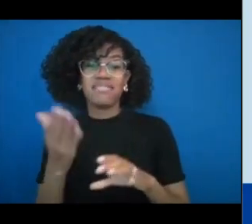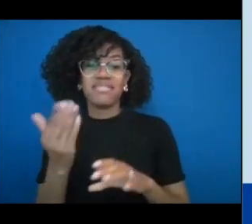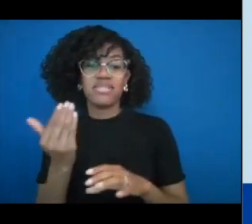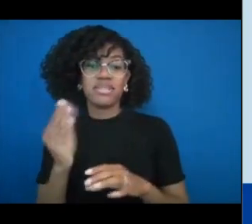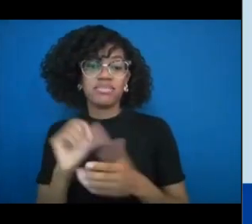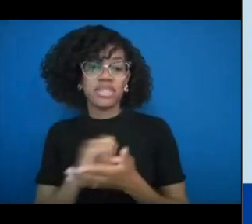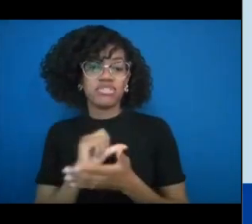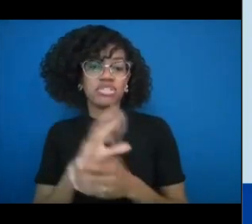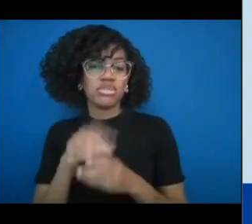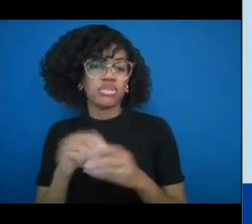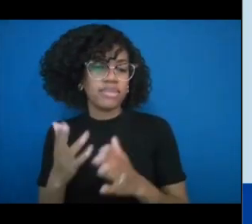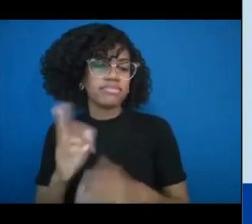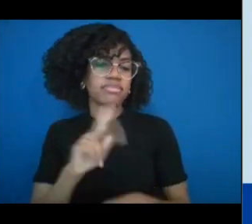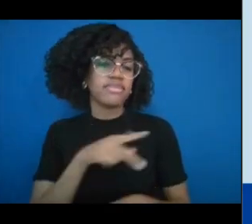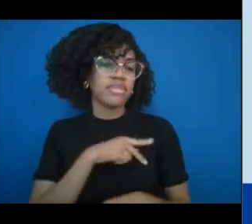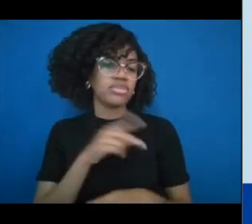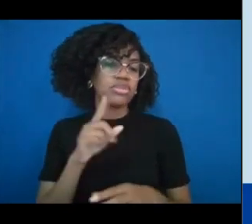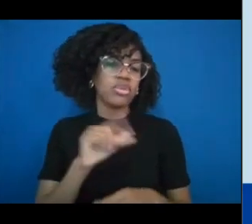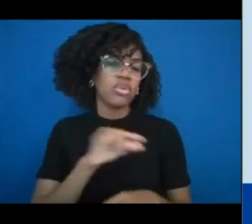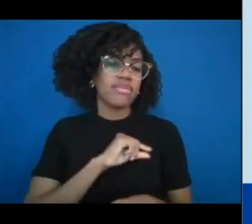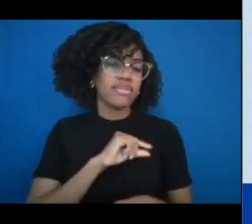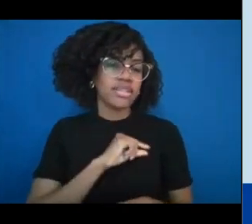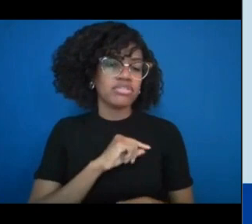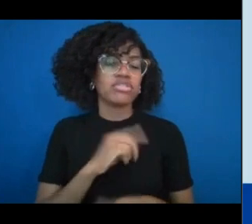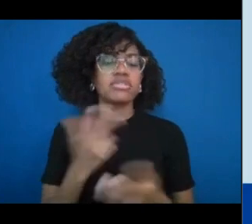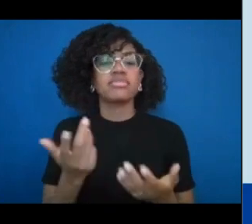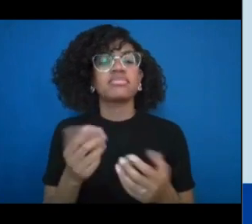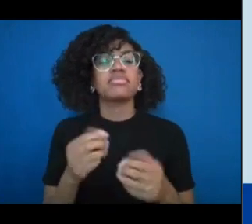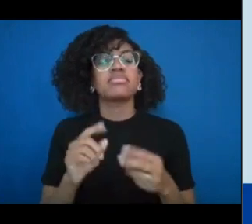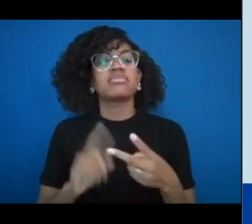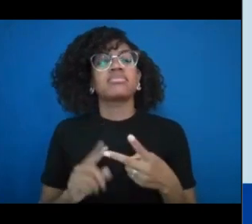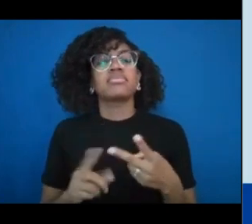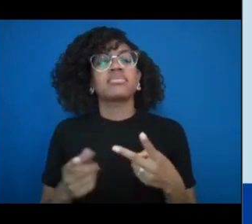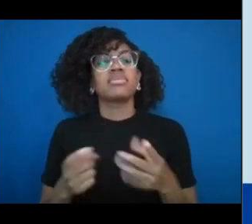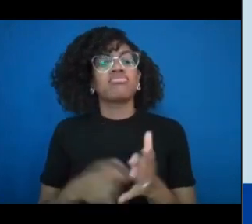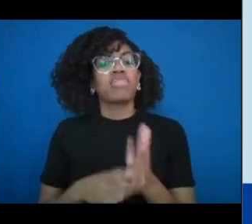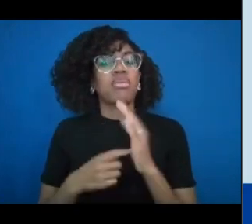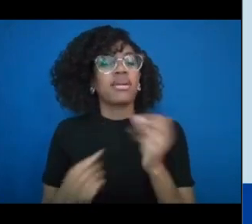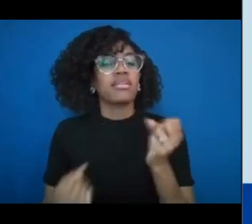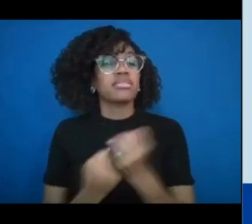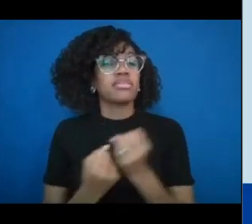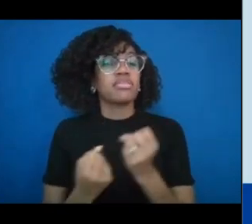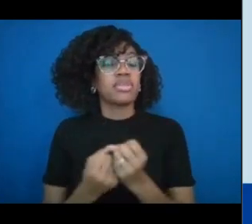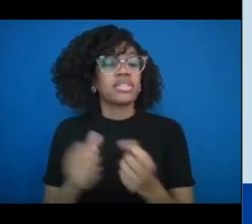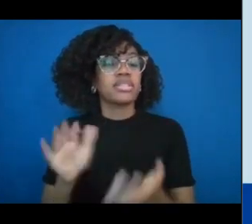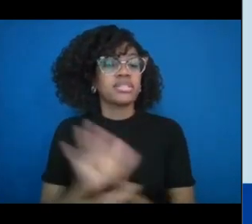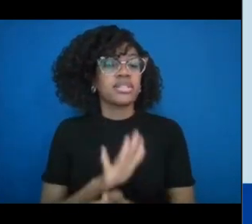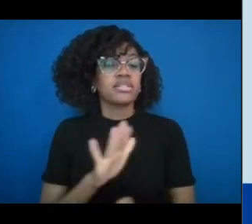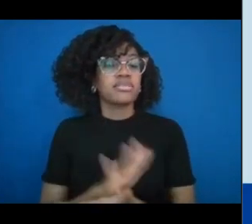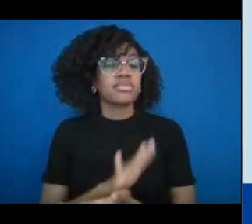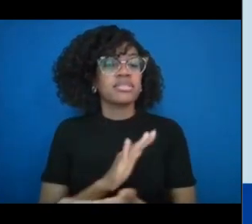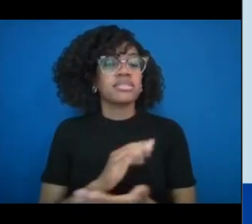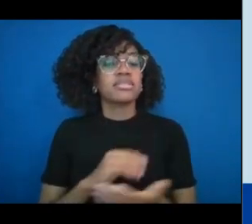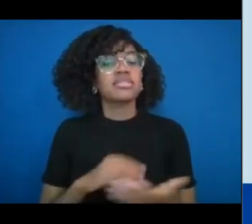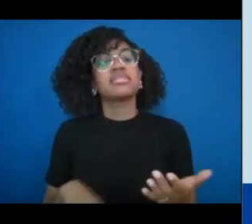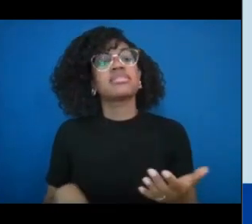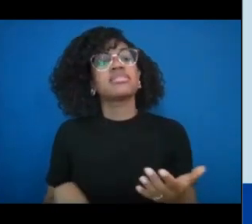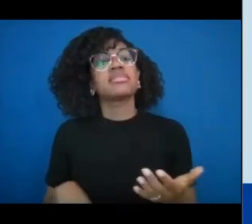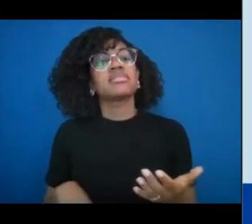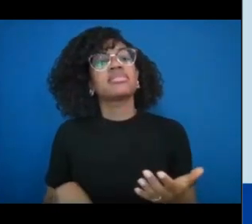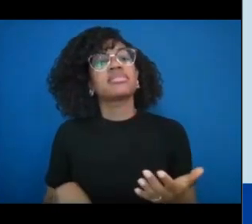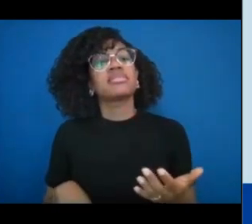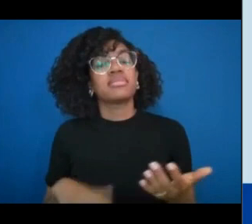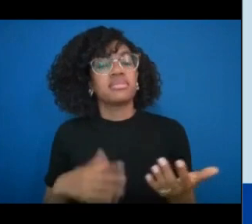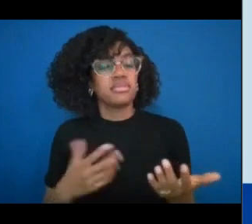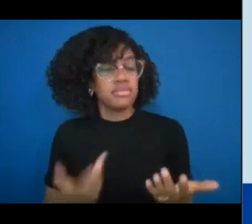your organizational leads. Any required supporting documents that